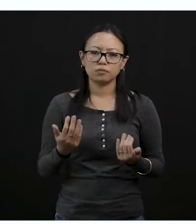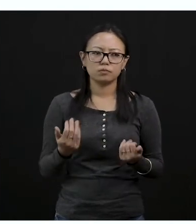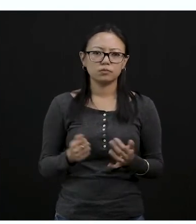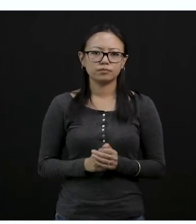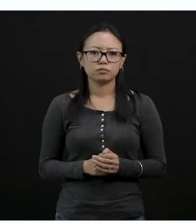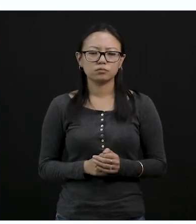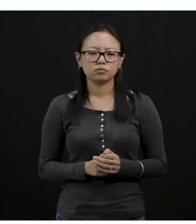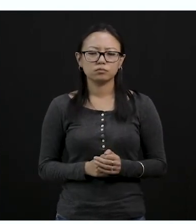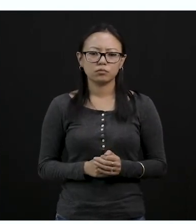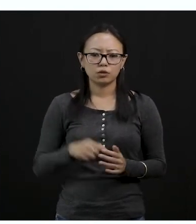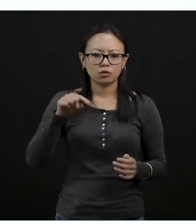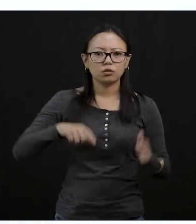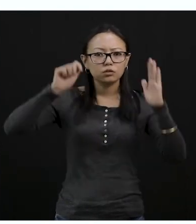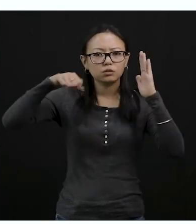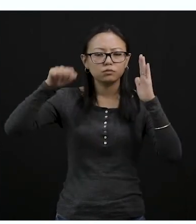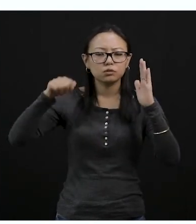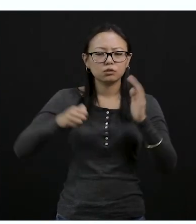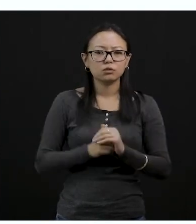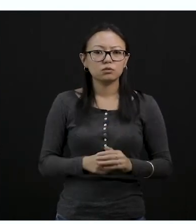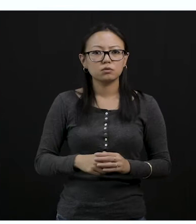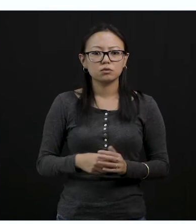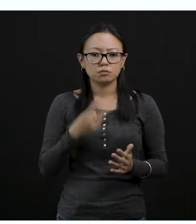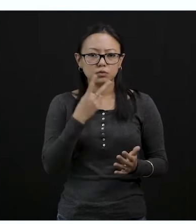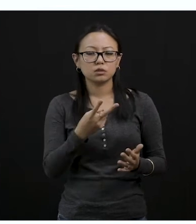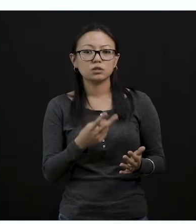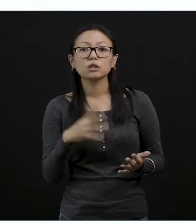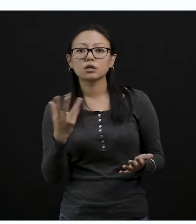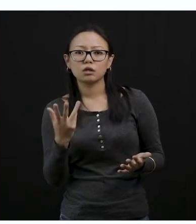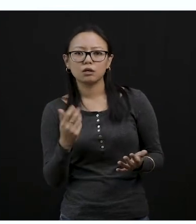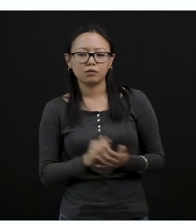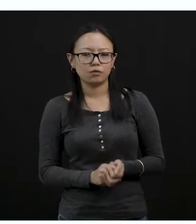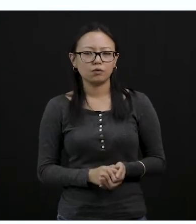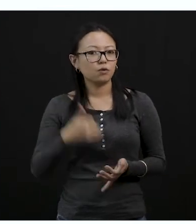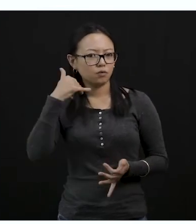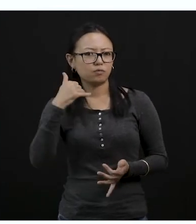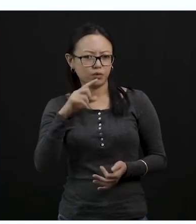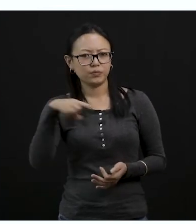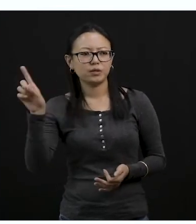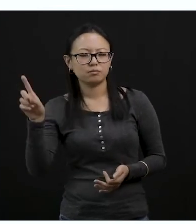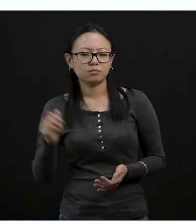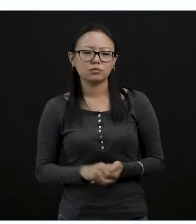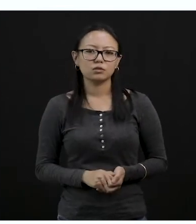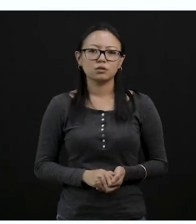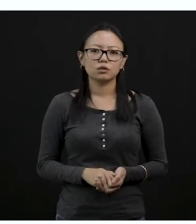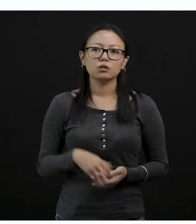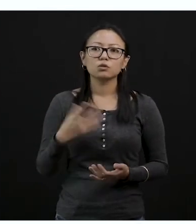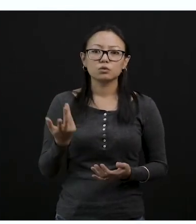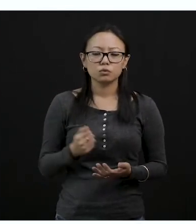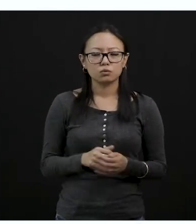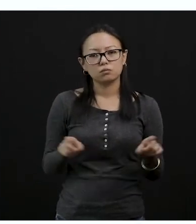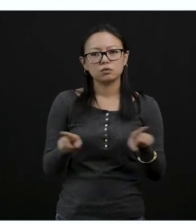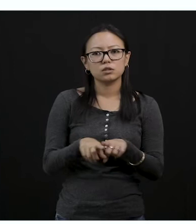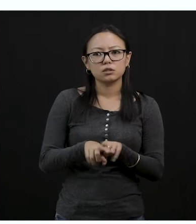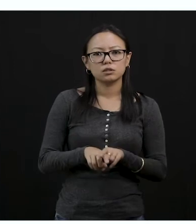this video with the help of the touch screen phone, right? So most people have started preferring